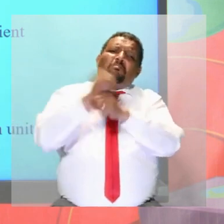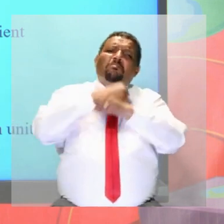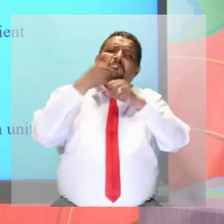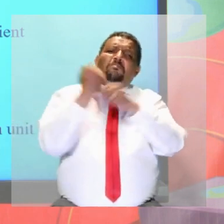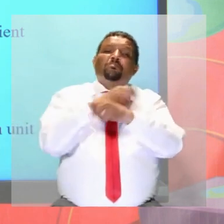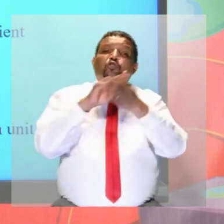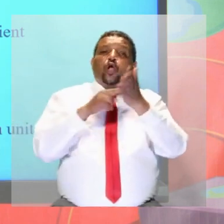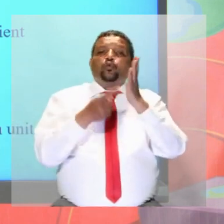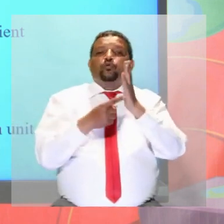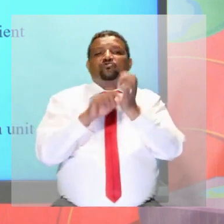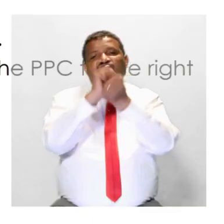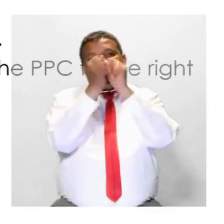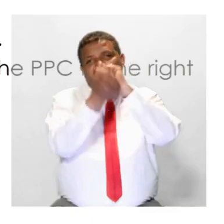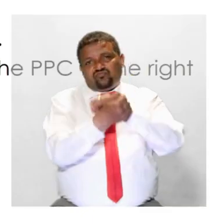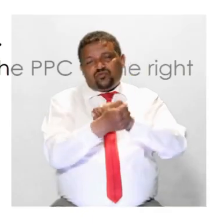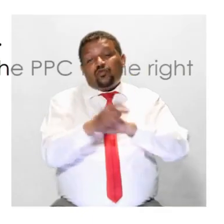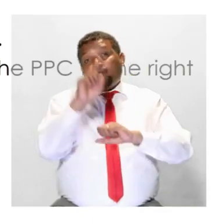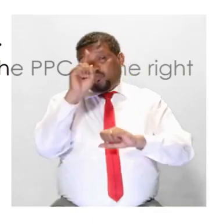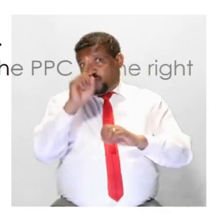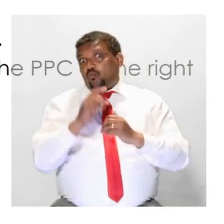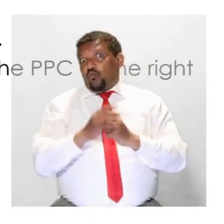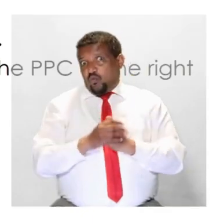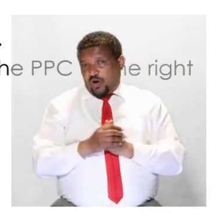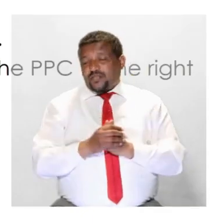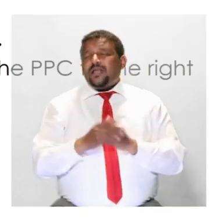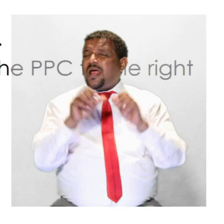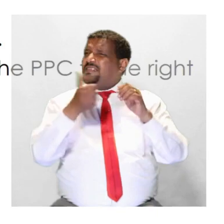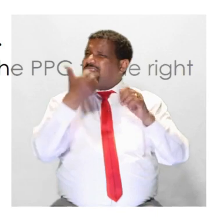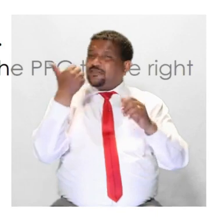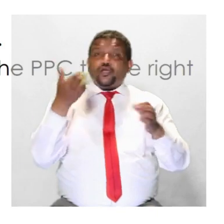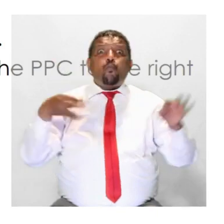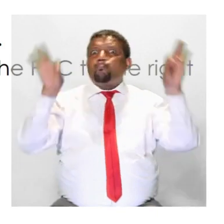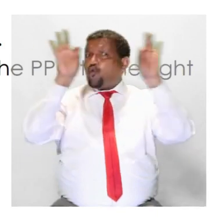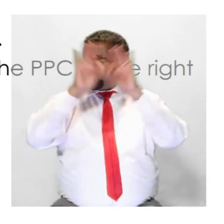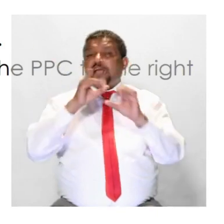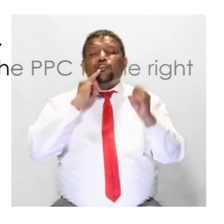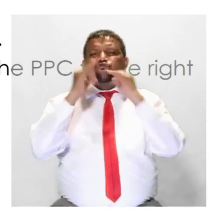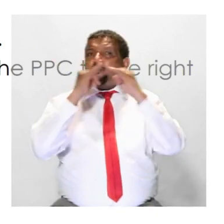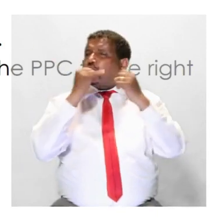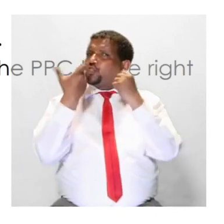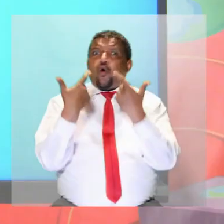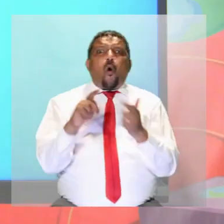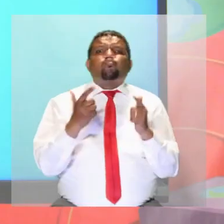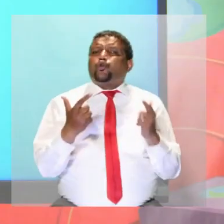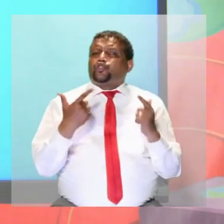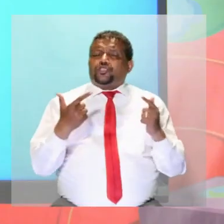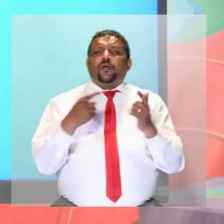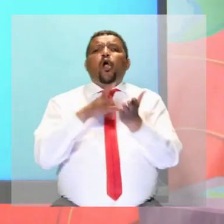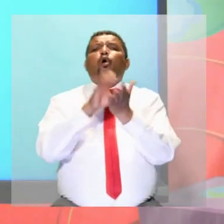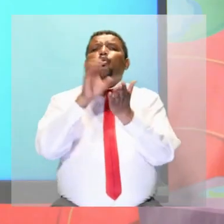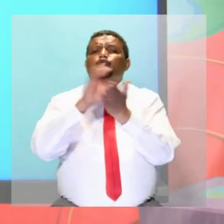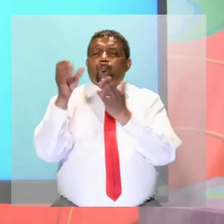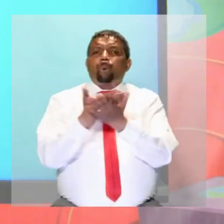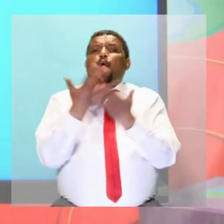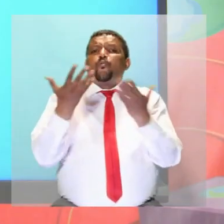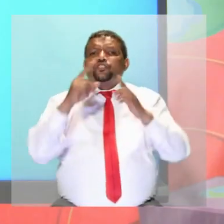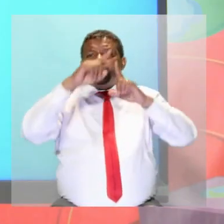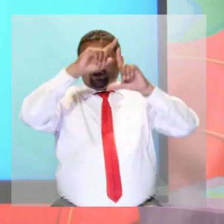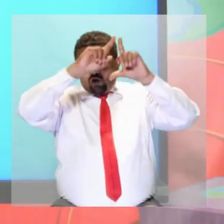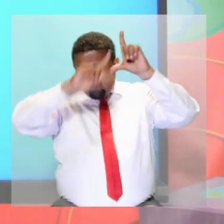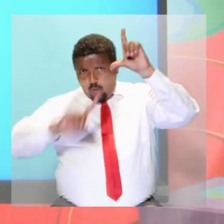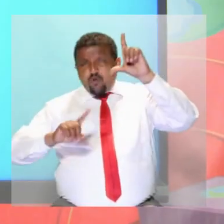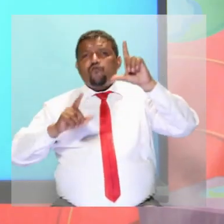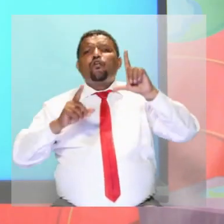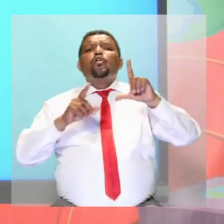curve will shift inward. Another important information, the opportunity cost of a commodity is the slope of the